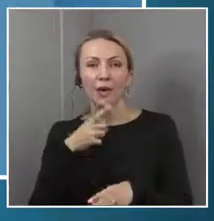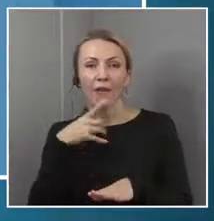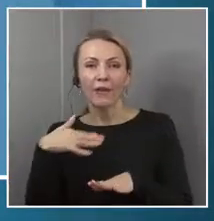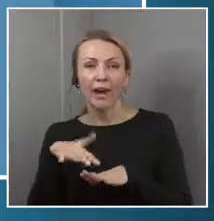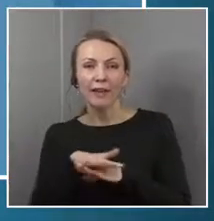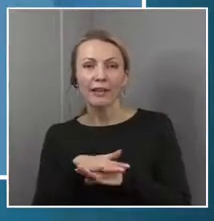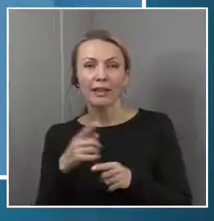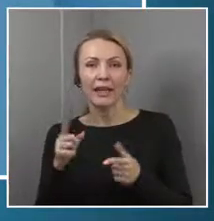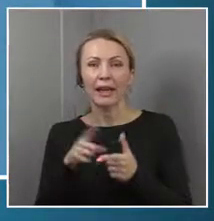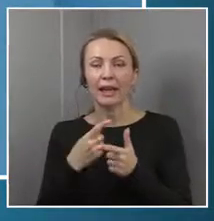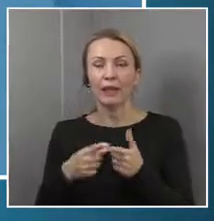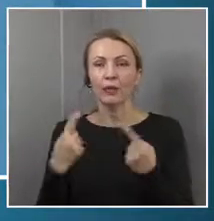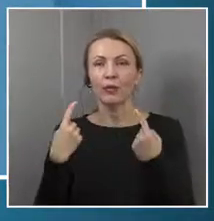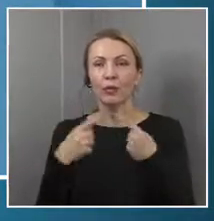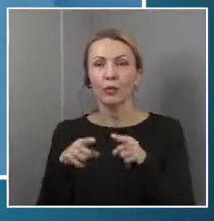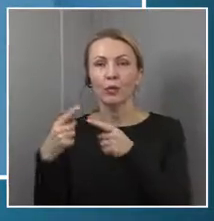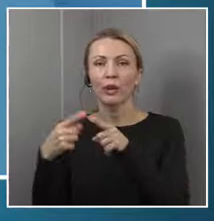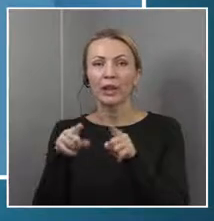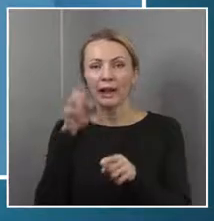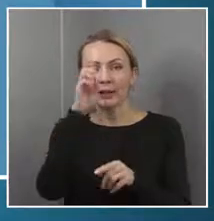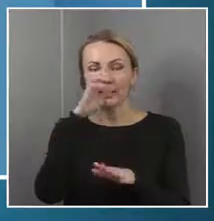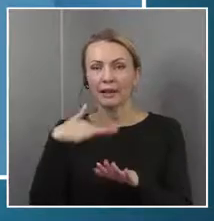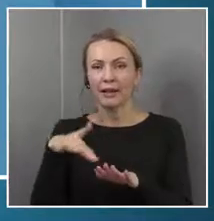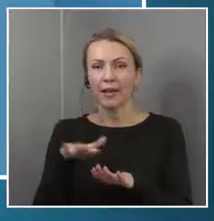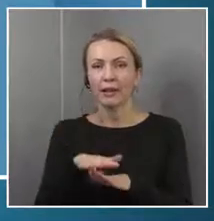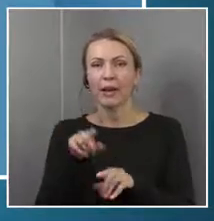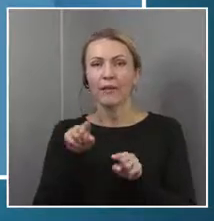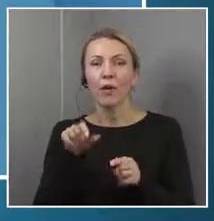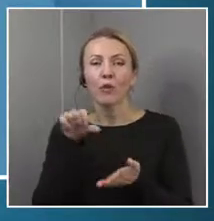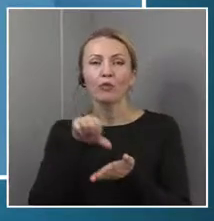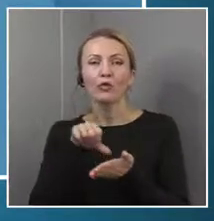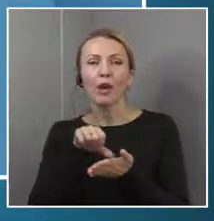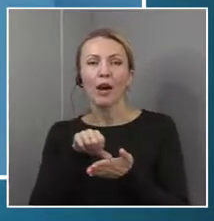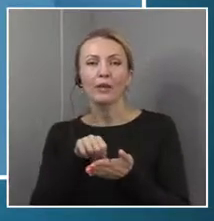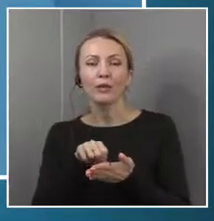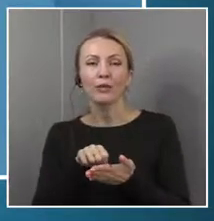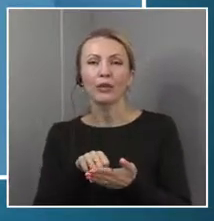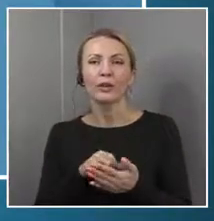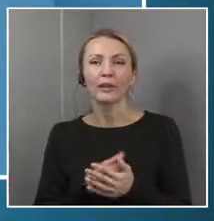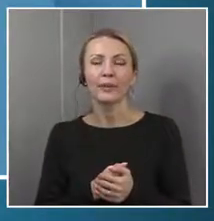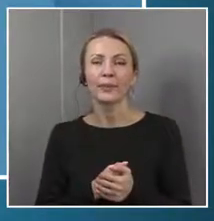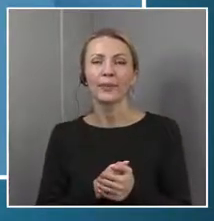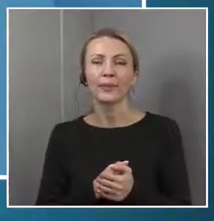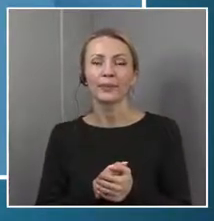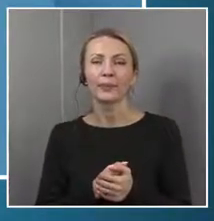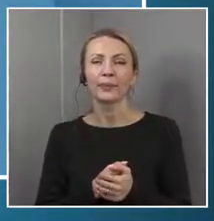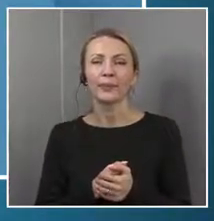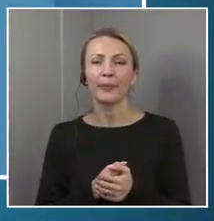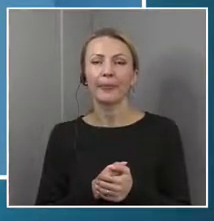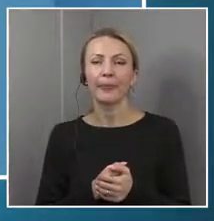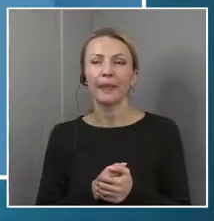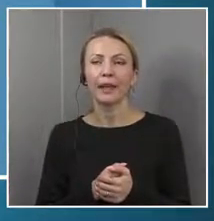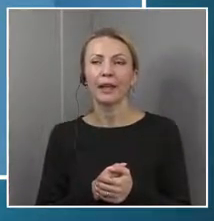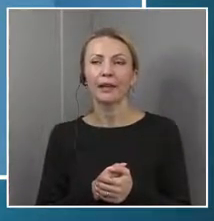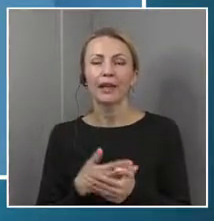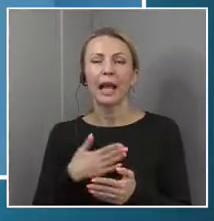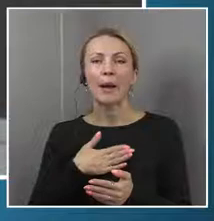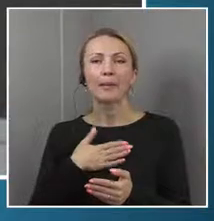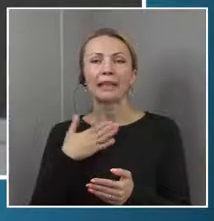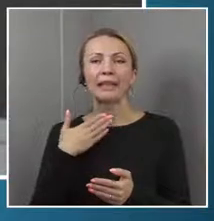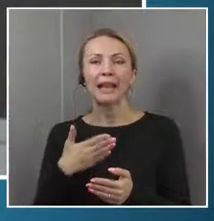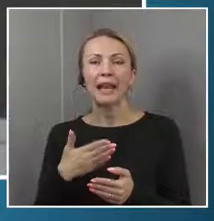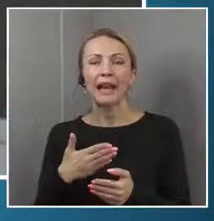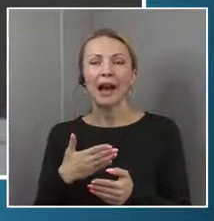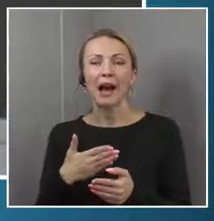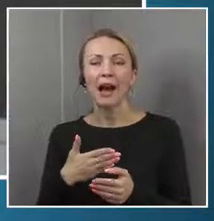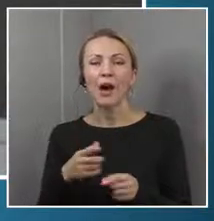in numismatics? Because you take part in international exhibitions, you probably know what's going on